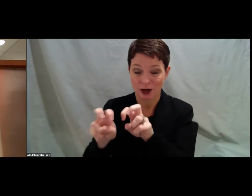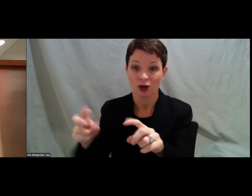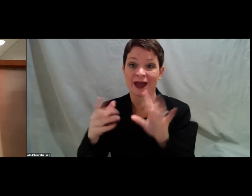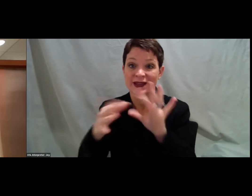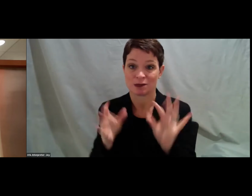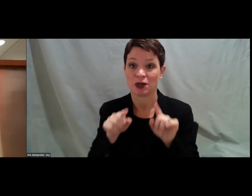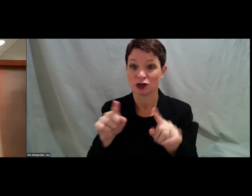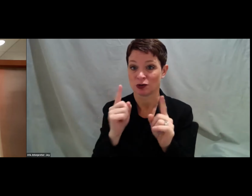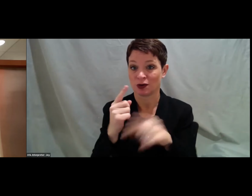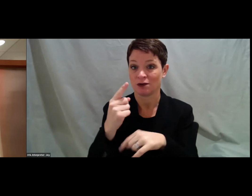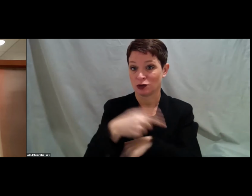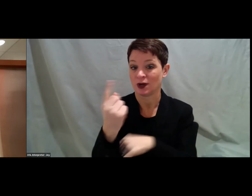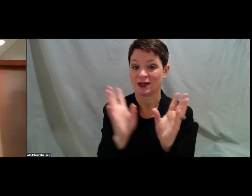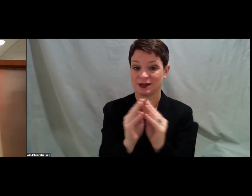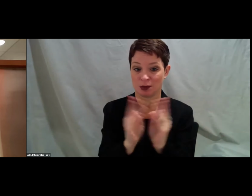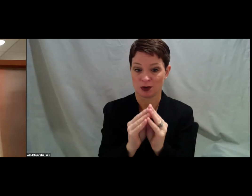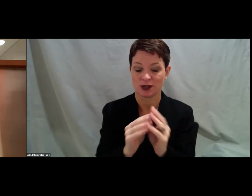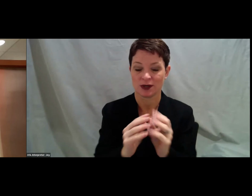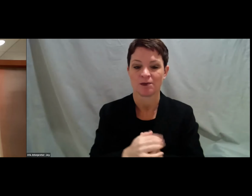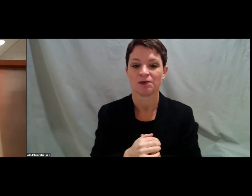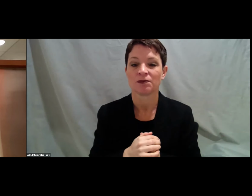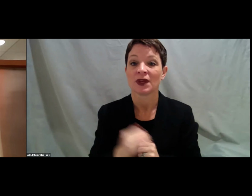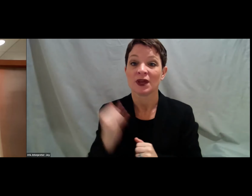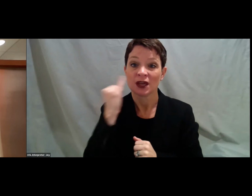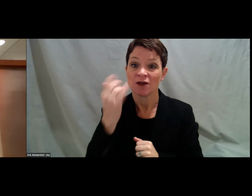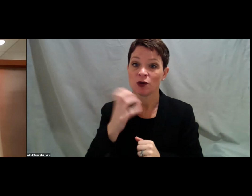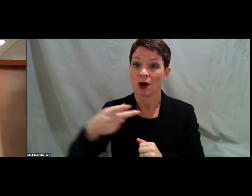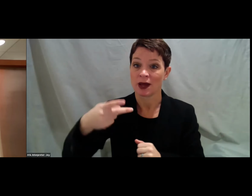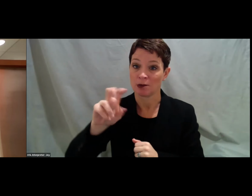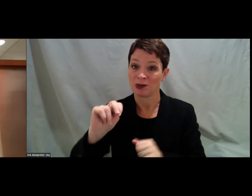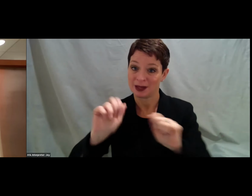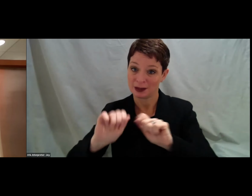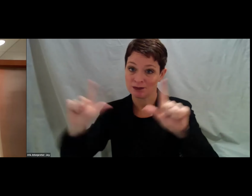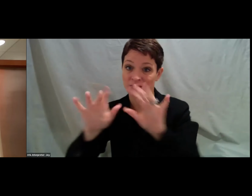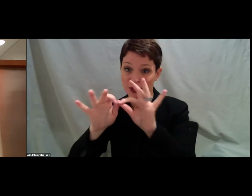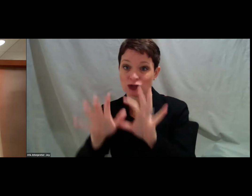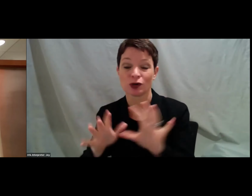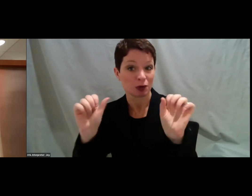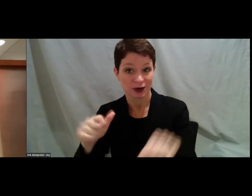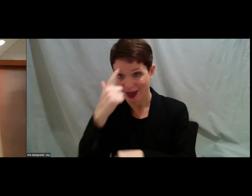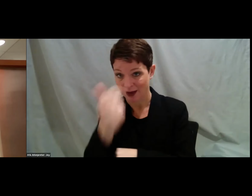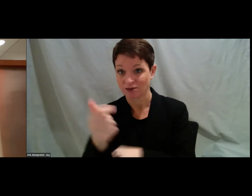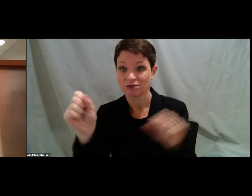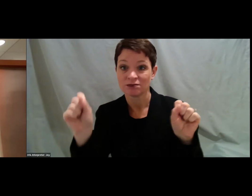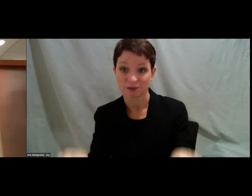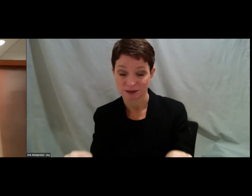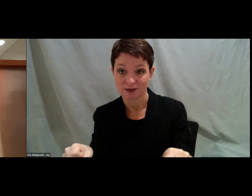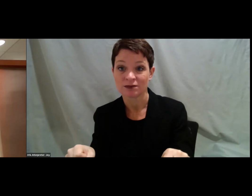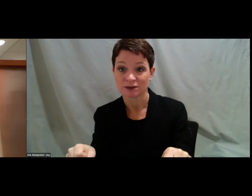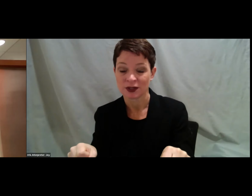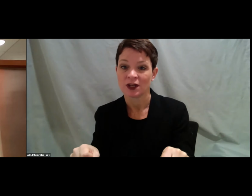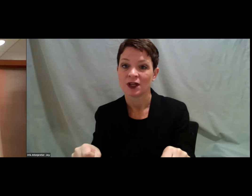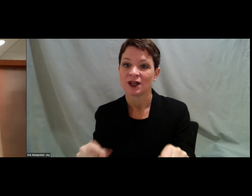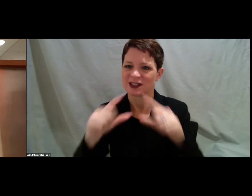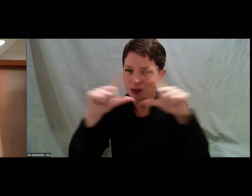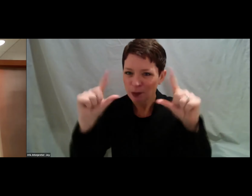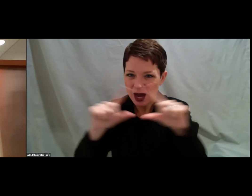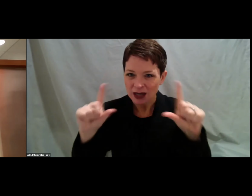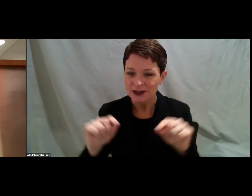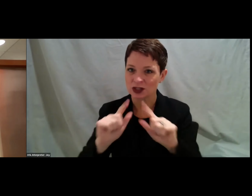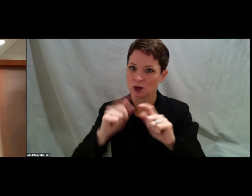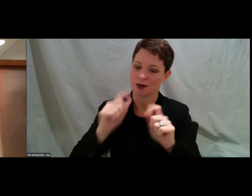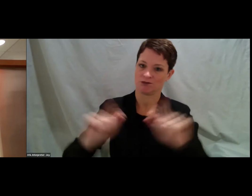during the symposium. And again, if you need to pin our ASL interpreters in order to make them bigger,